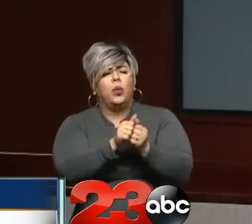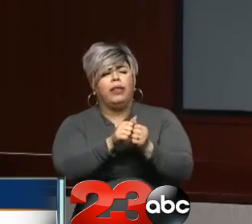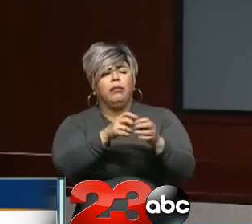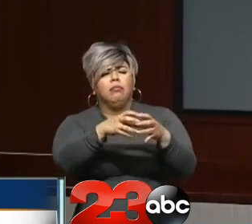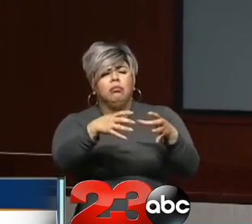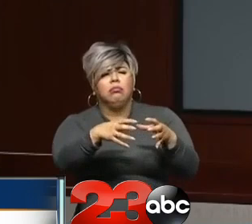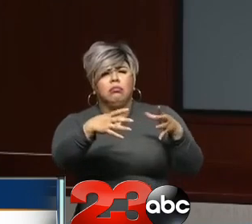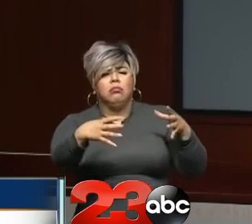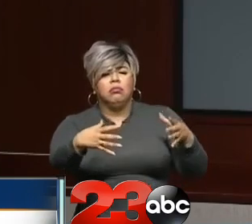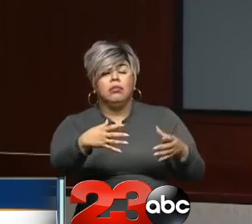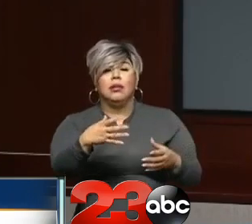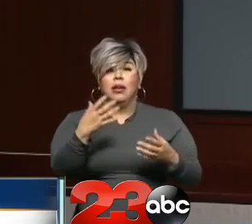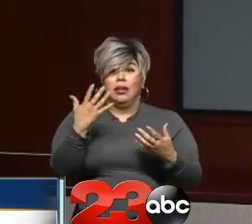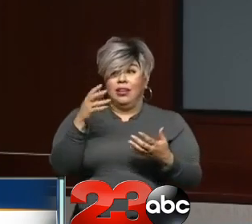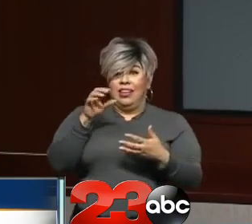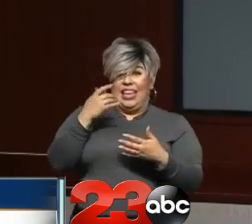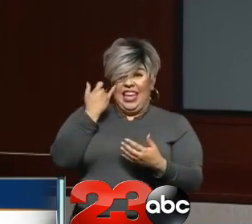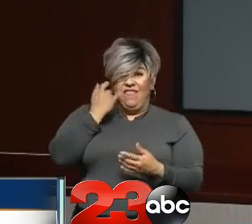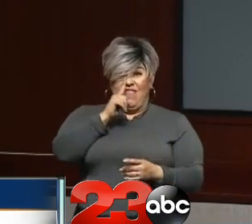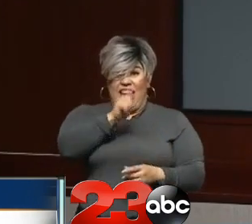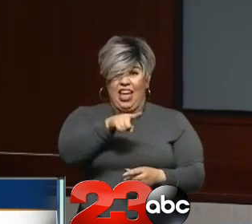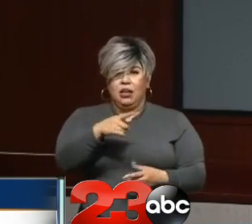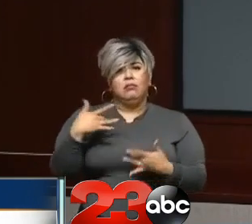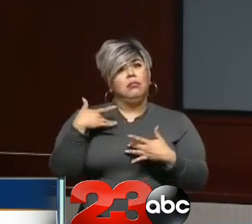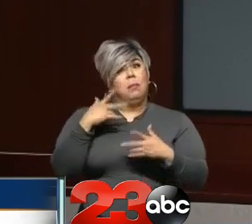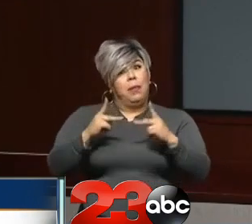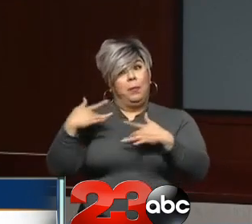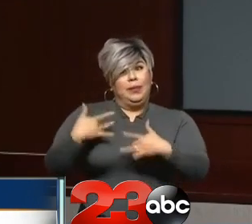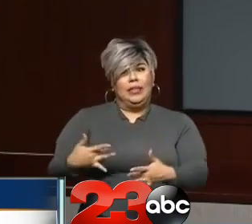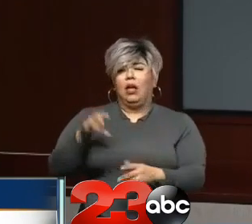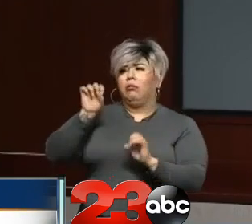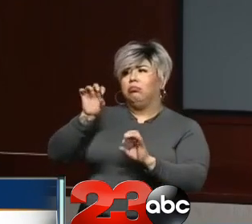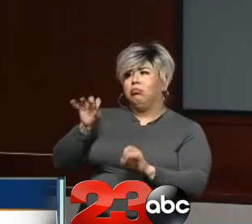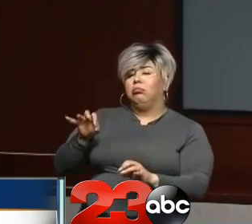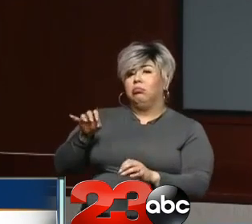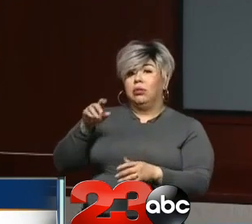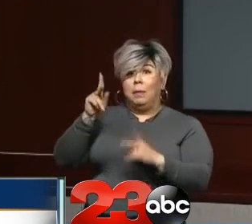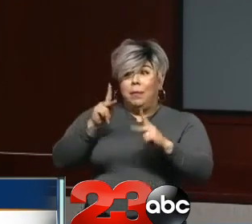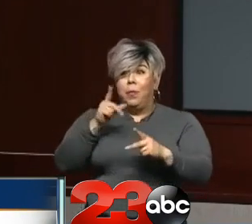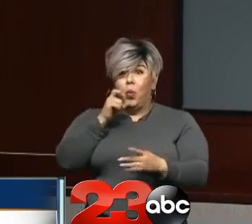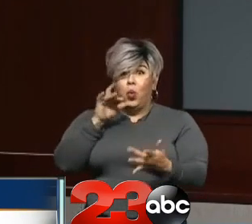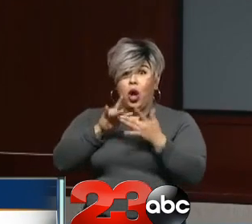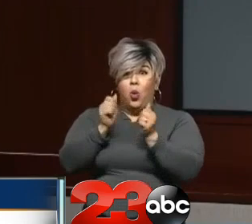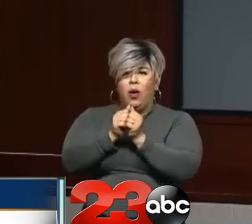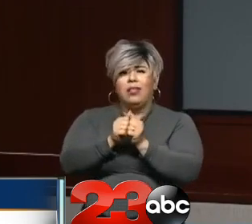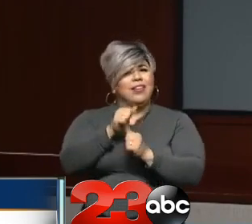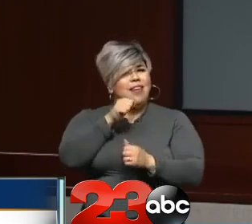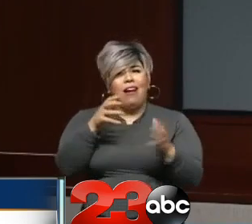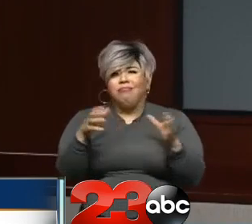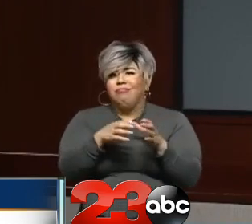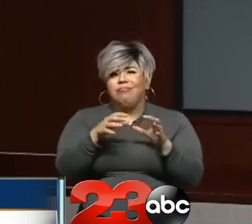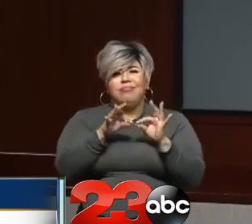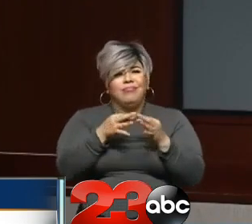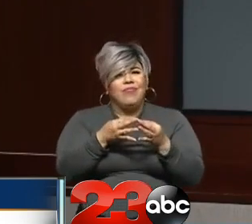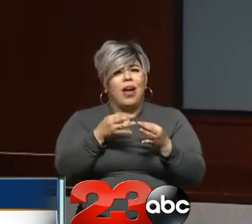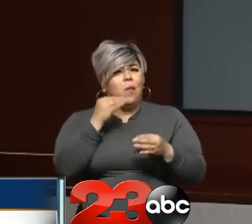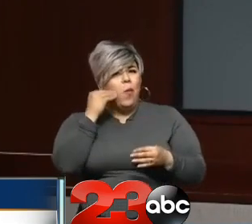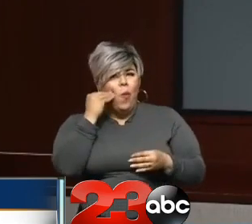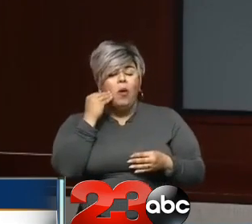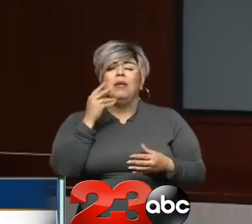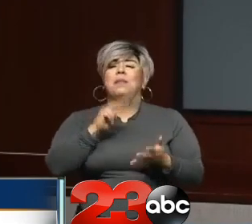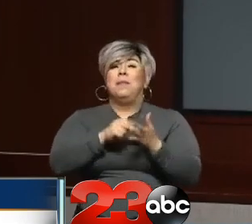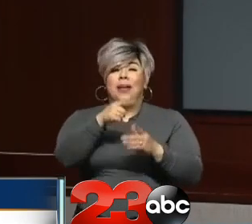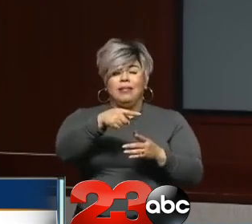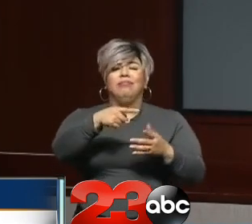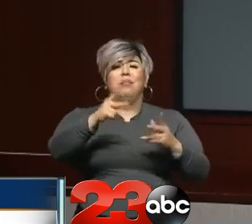gathering. We haven't identified a large community event, per se, but that people, as they are interviewed, they mention, you know,